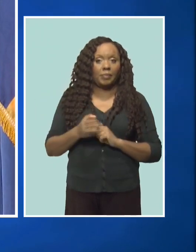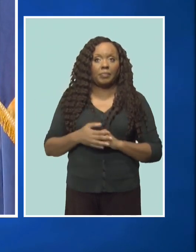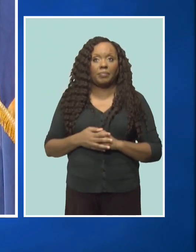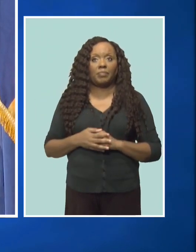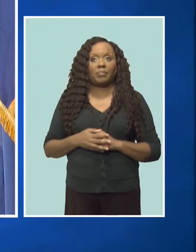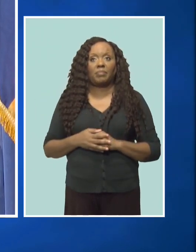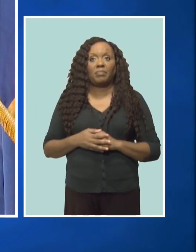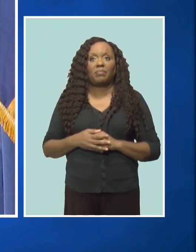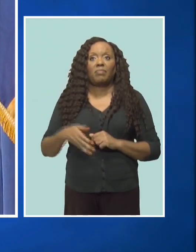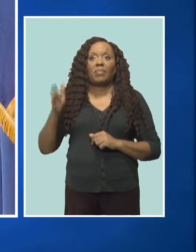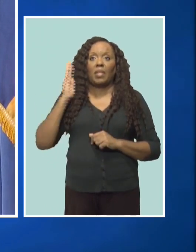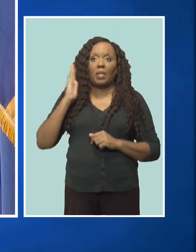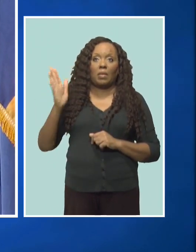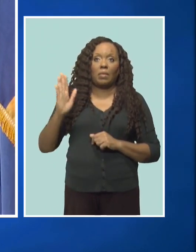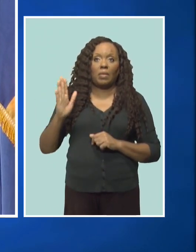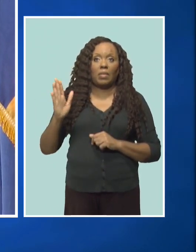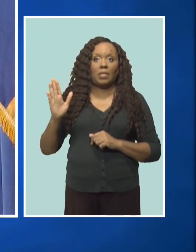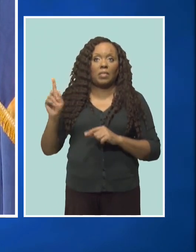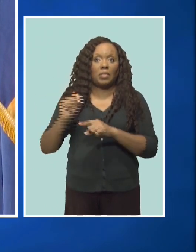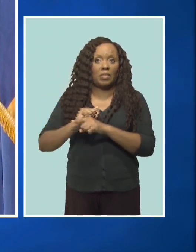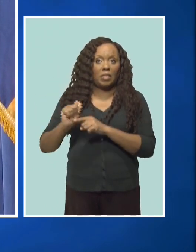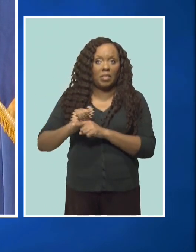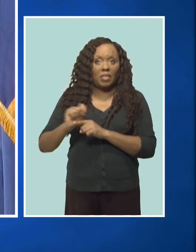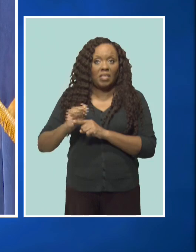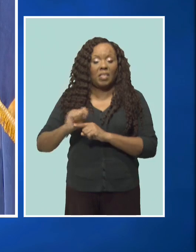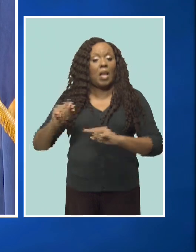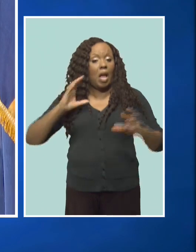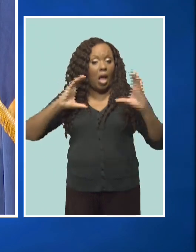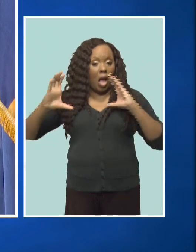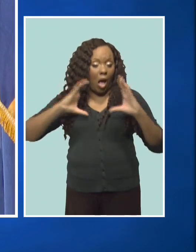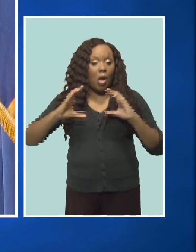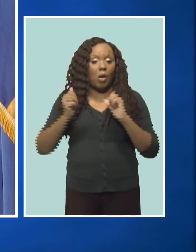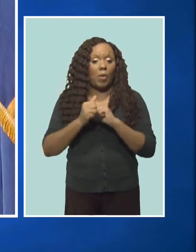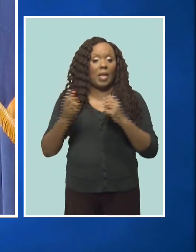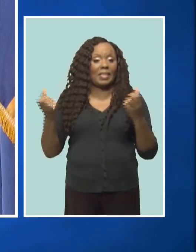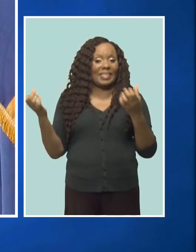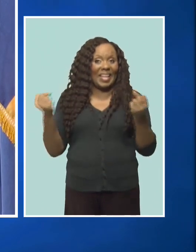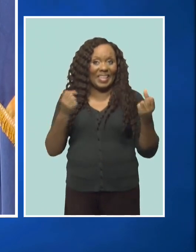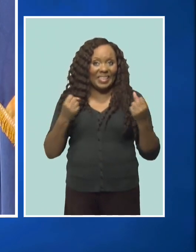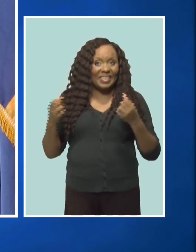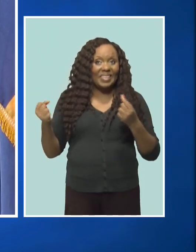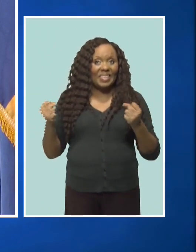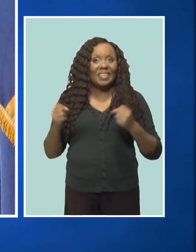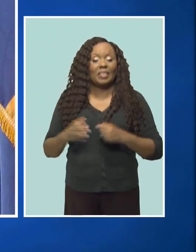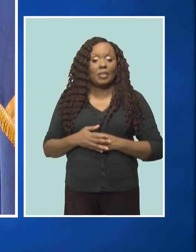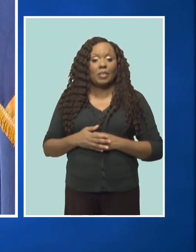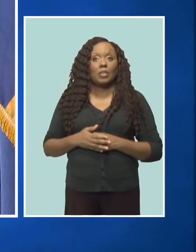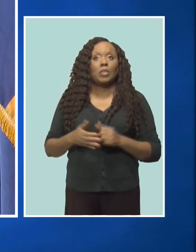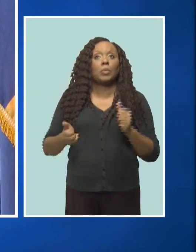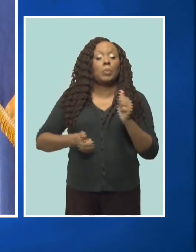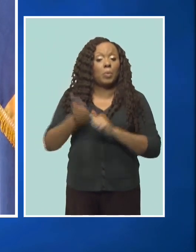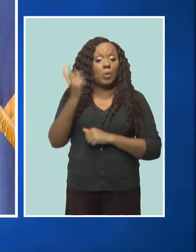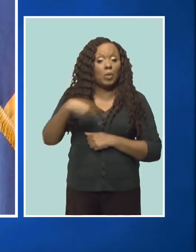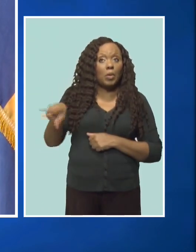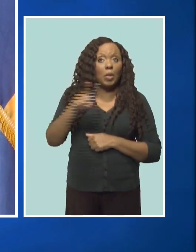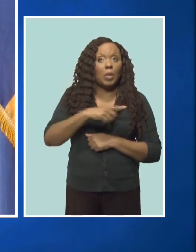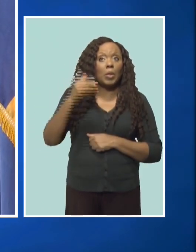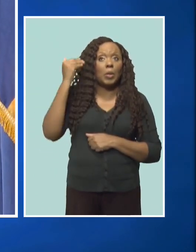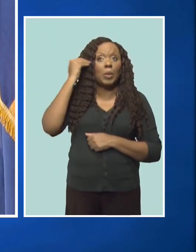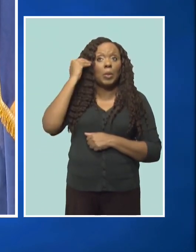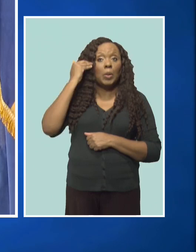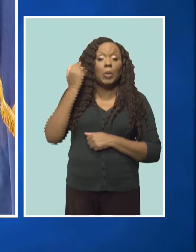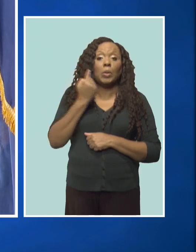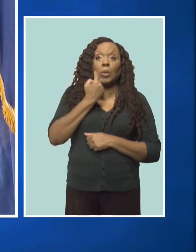our dispatchers to communicate via sign language. And I'm sure most of you would have heard that just